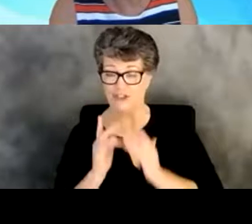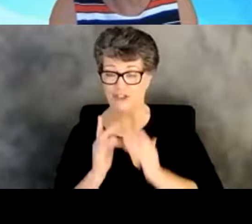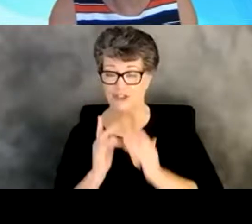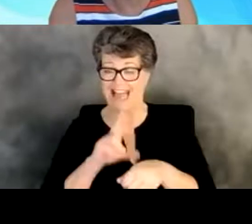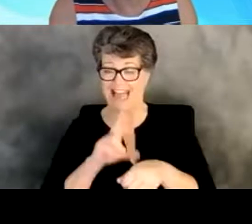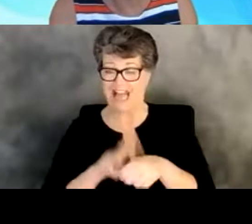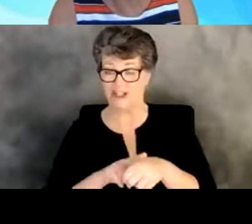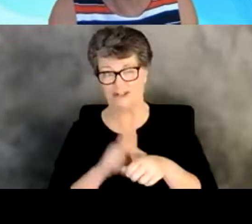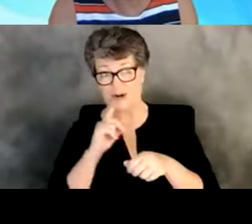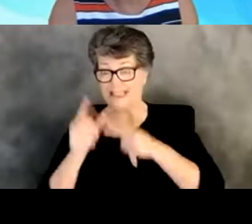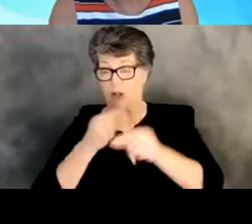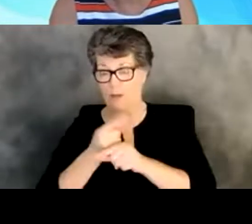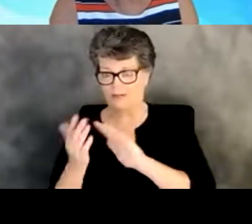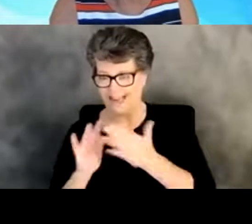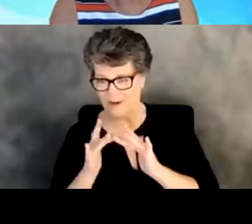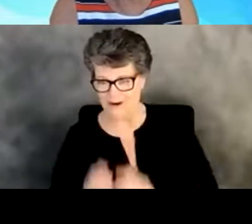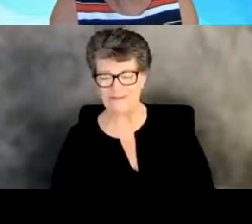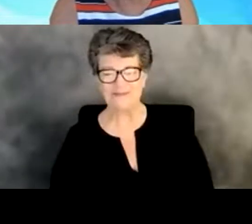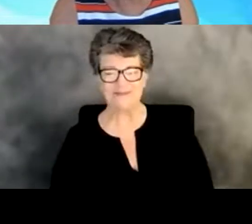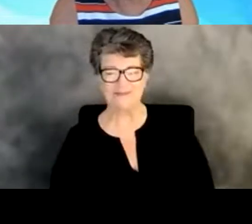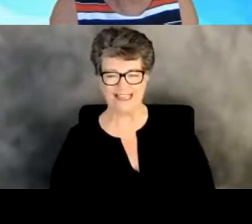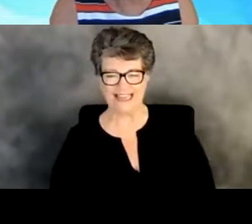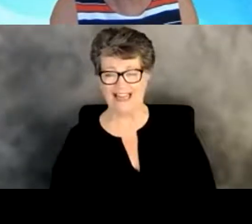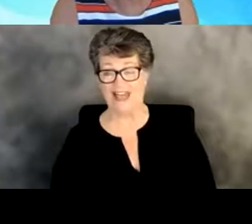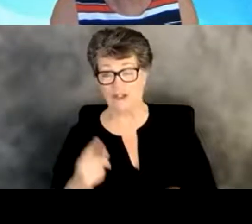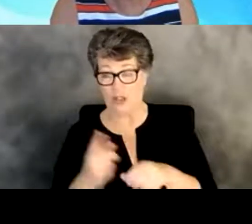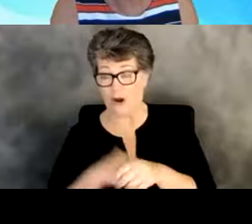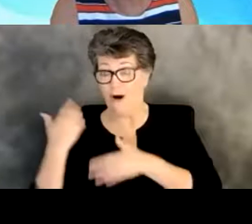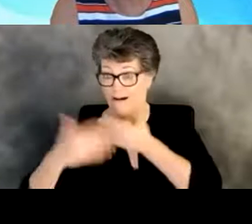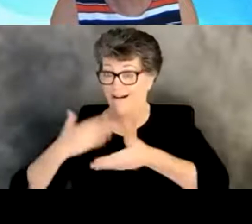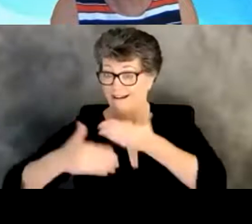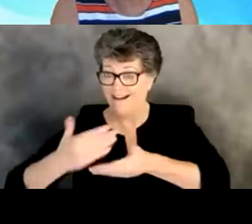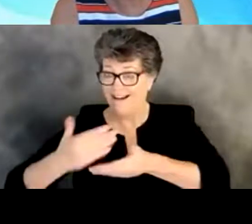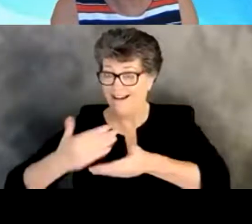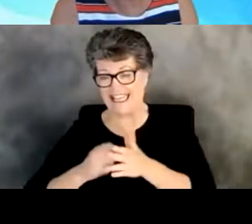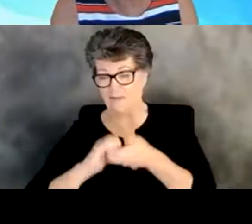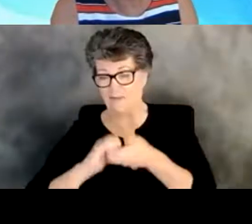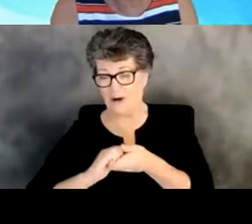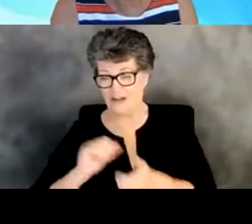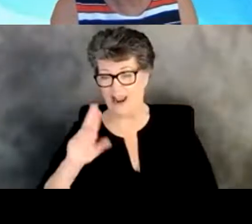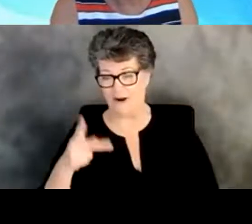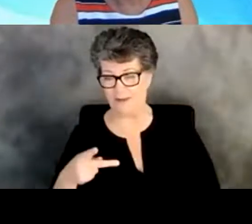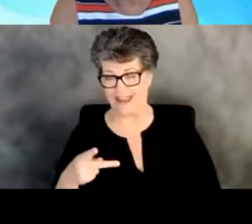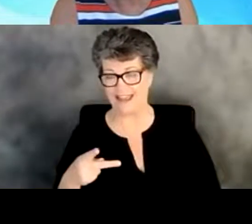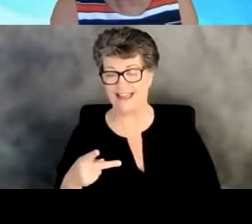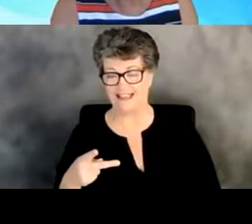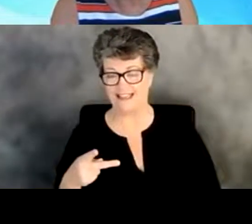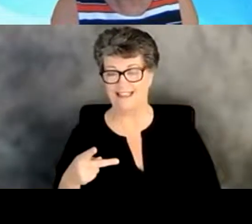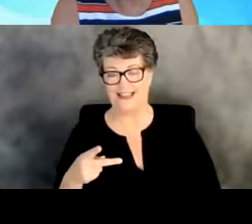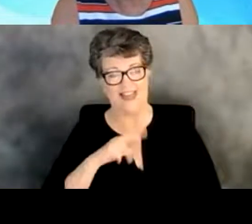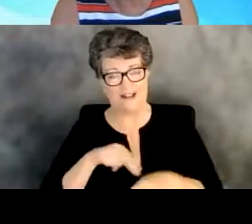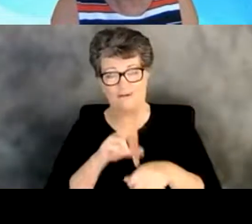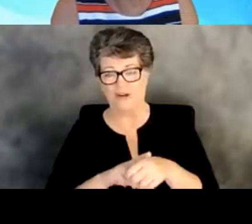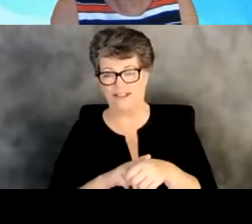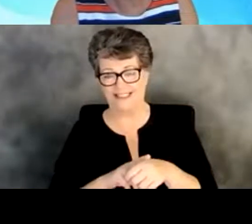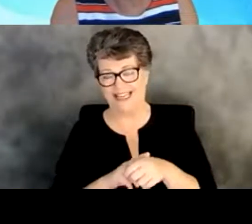dare I say, global network. It's long been in progress. So that is a key partnership with AARP, who, of course, I always get